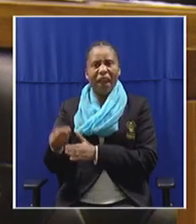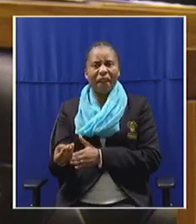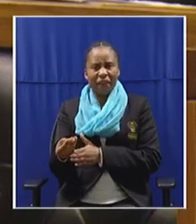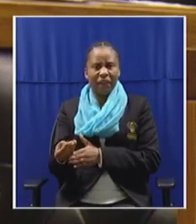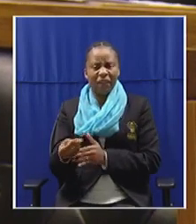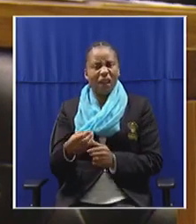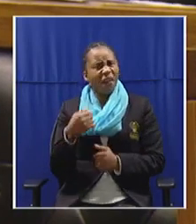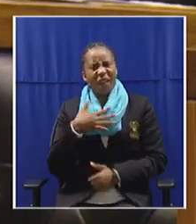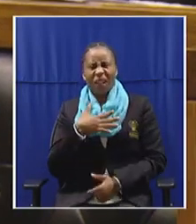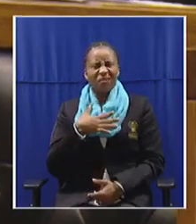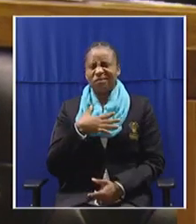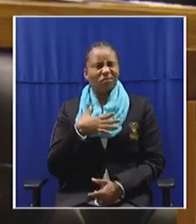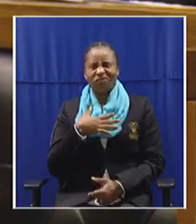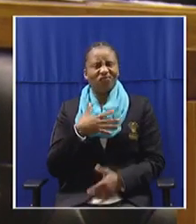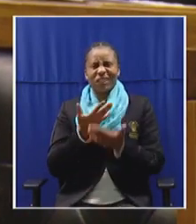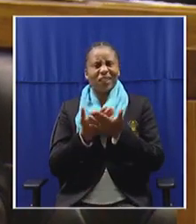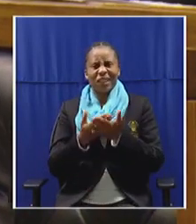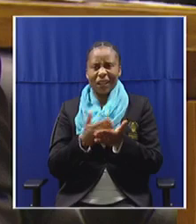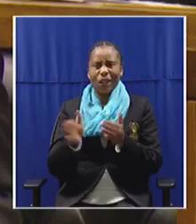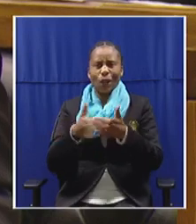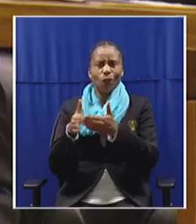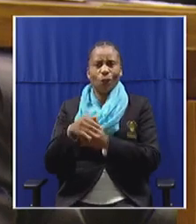outlet. We can service those people.